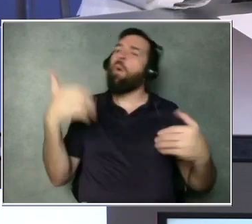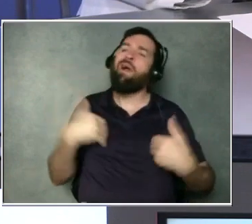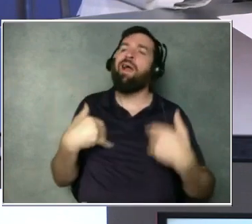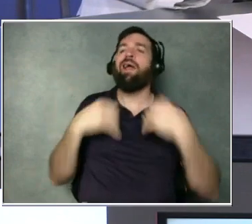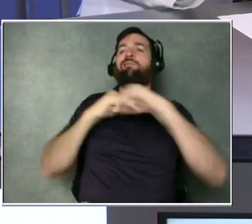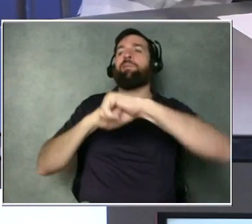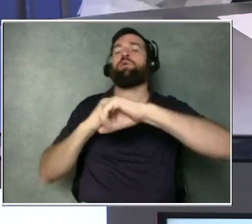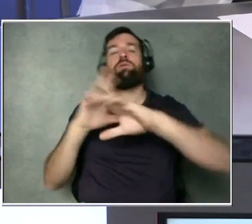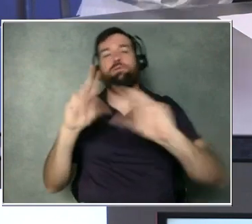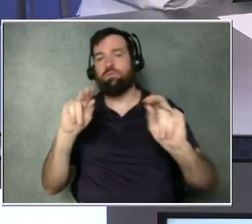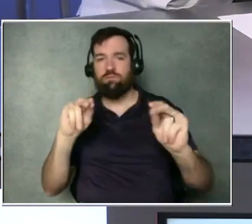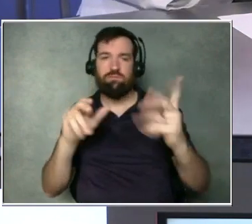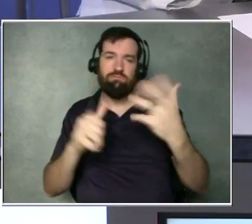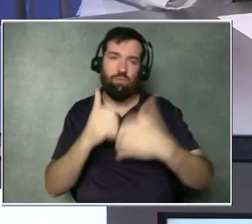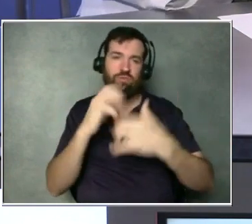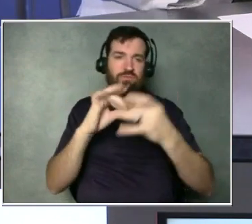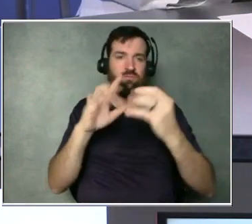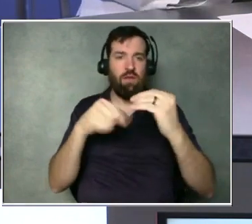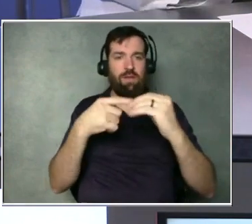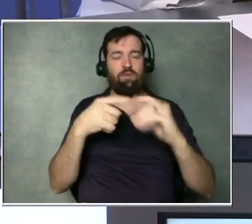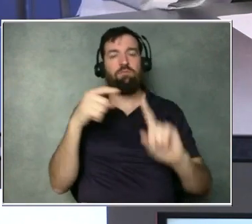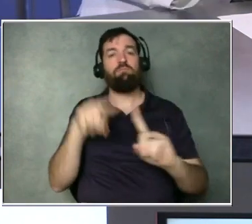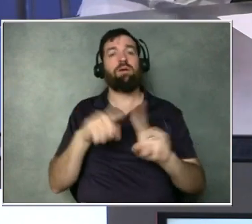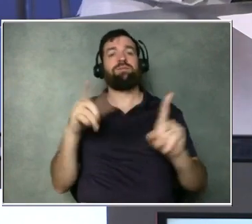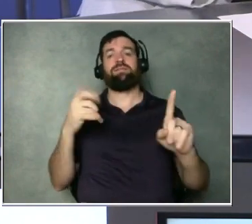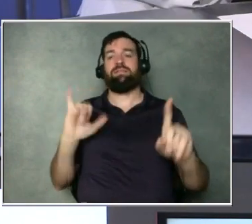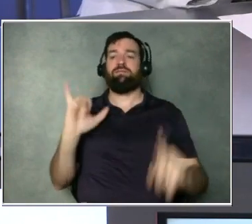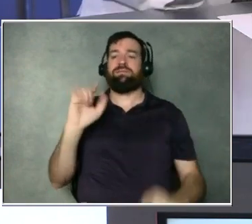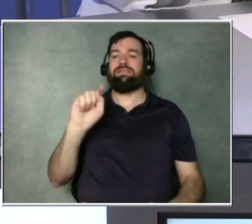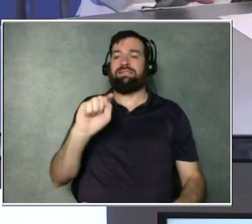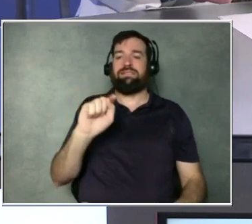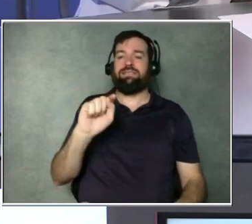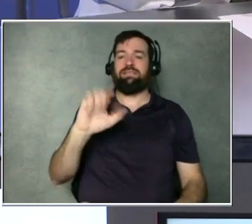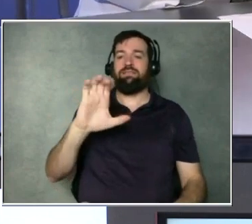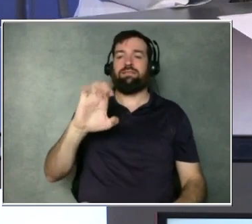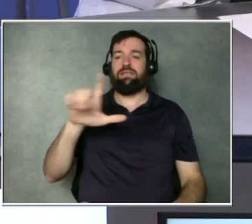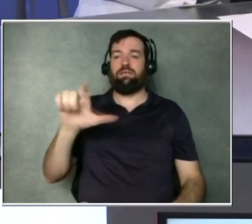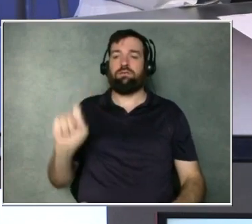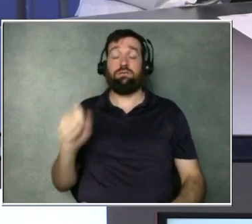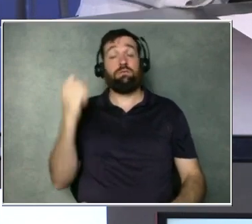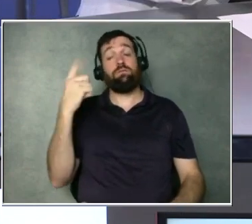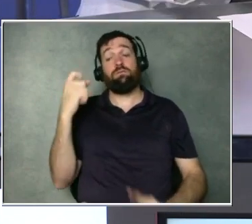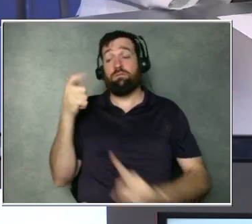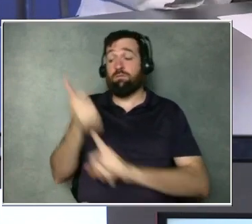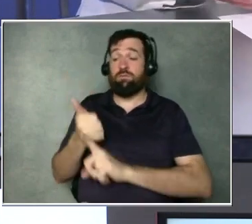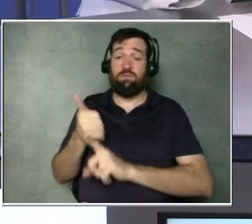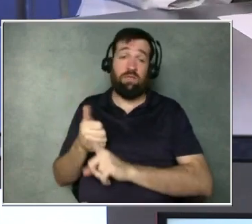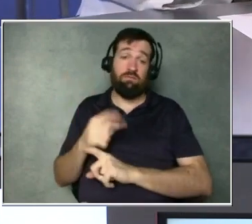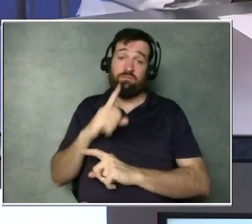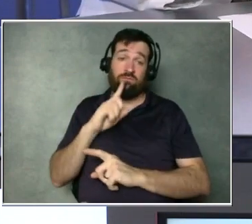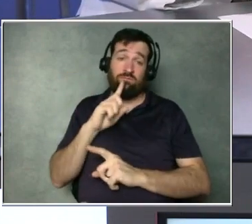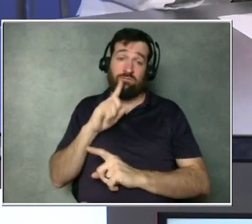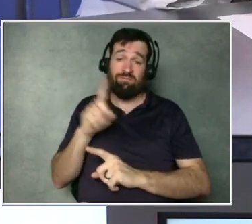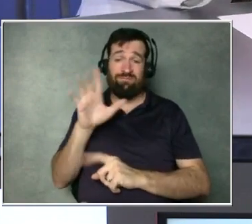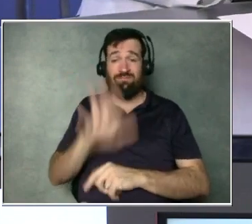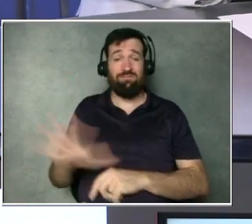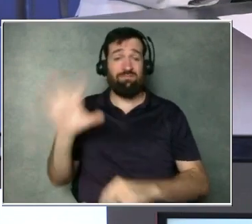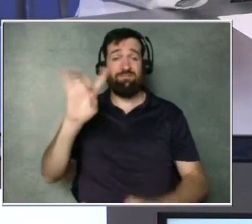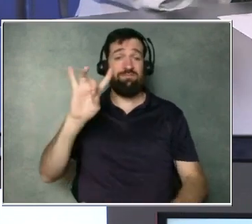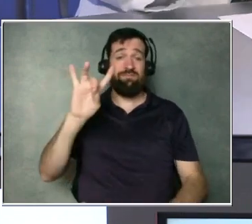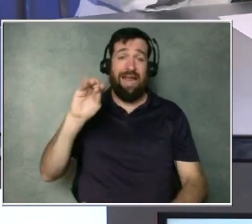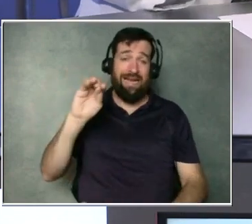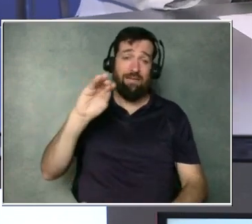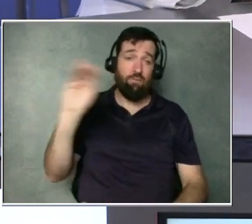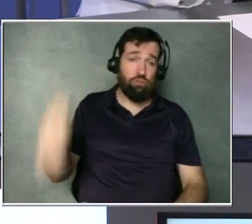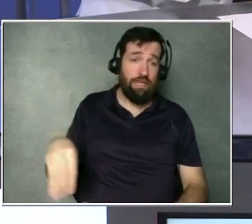That is mostly what they're talking about. But we have still our T cells. And our T cell immunity has really stayed about 80% conserved between